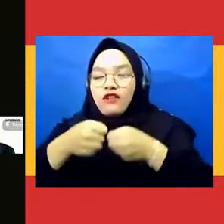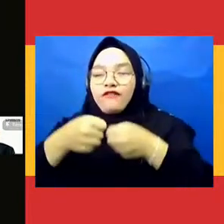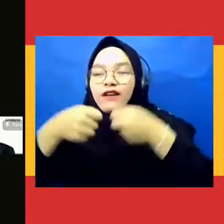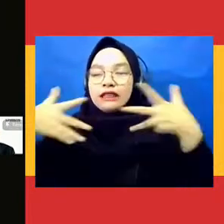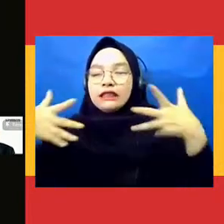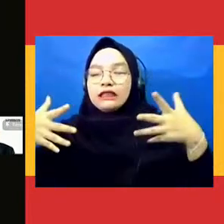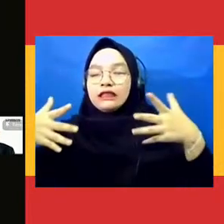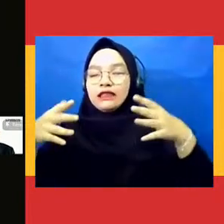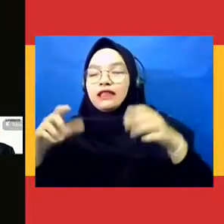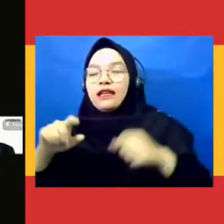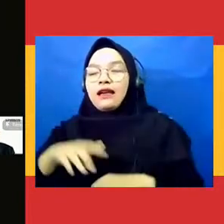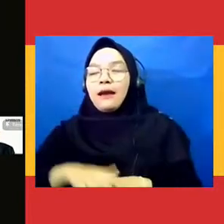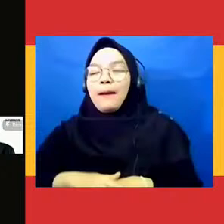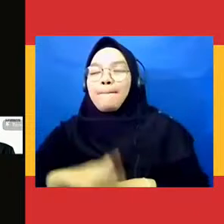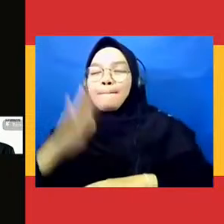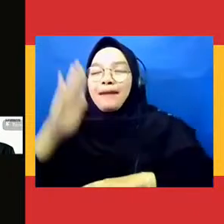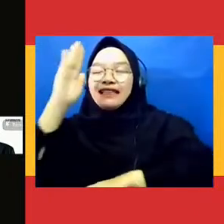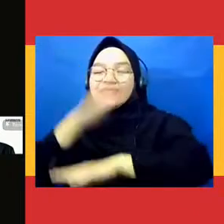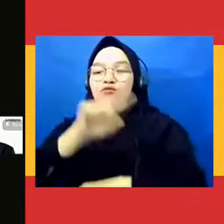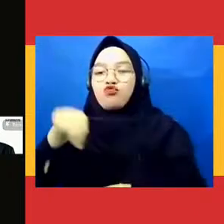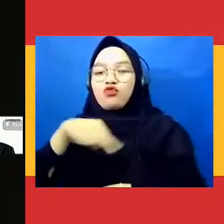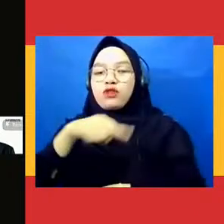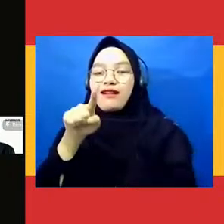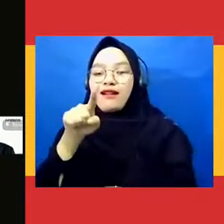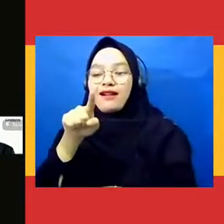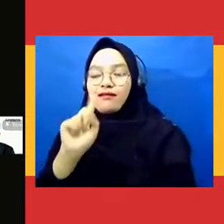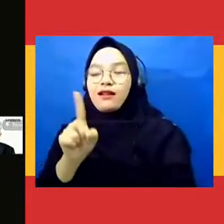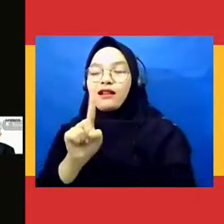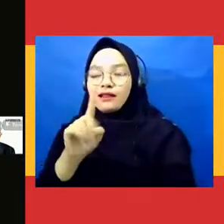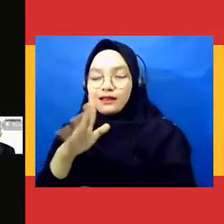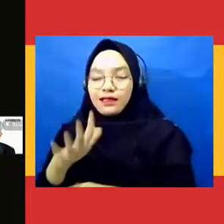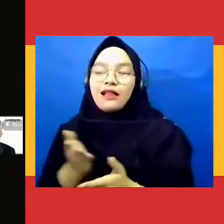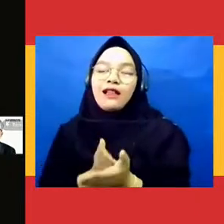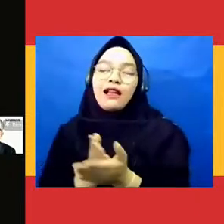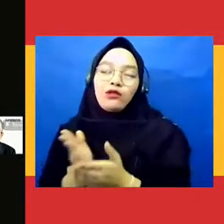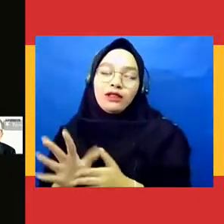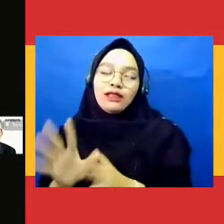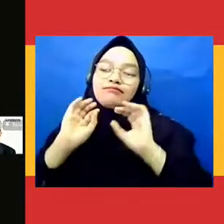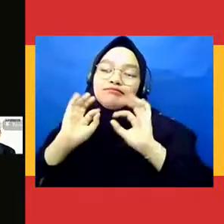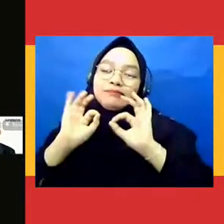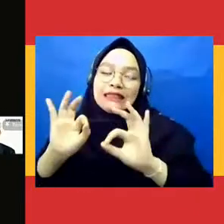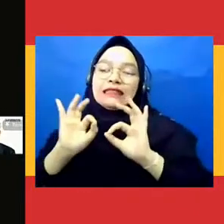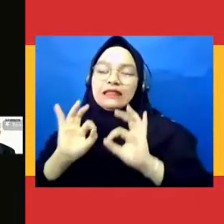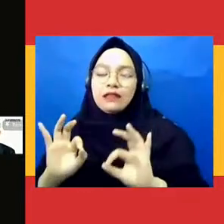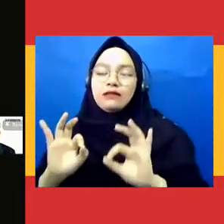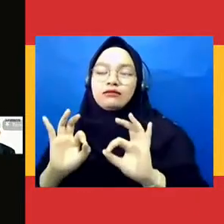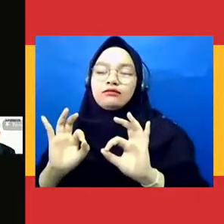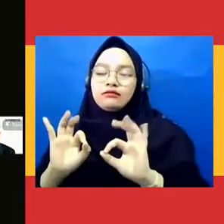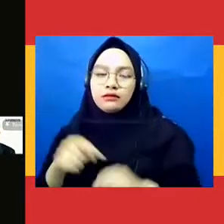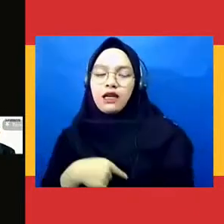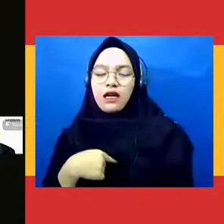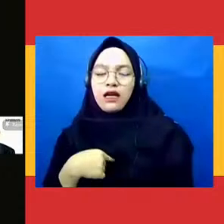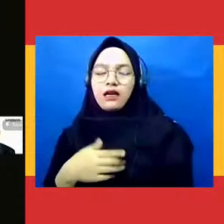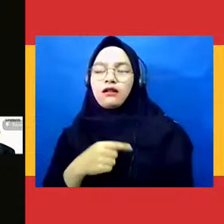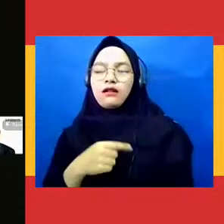So we have the largest number of NGO groups in Korea per capita here.